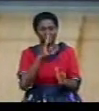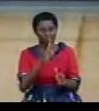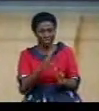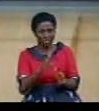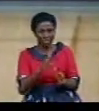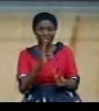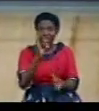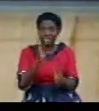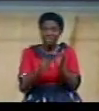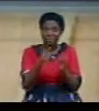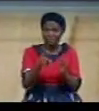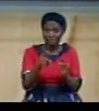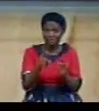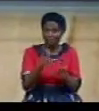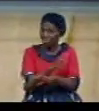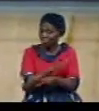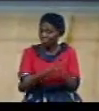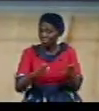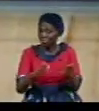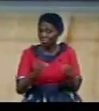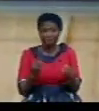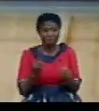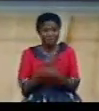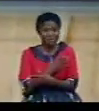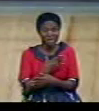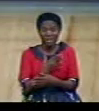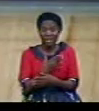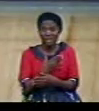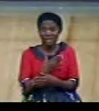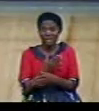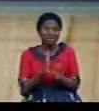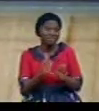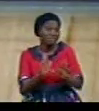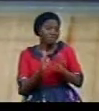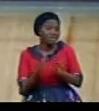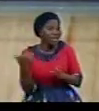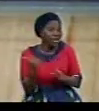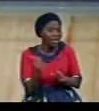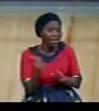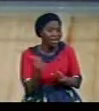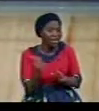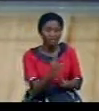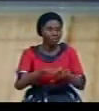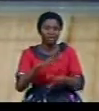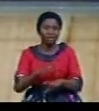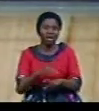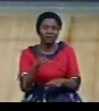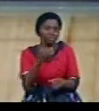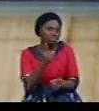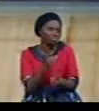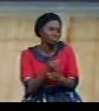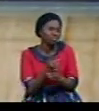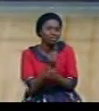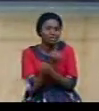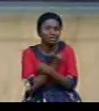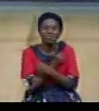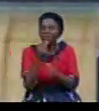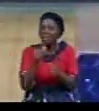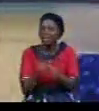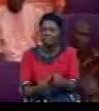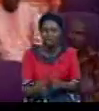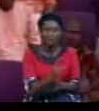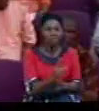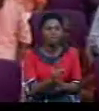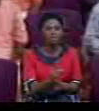Earth and you're just love everybody all the time your climb the